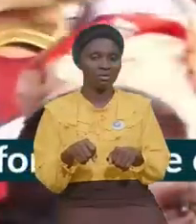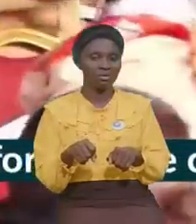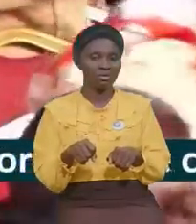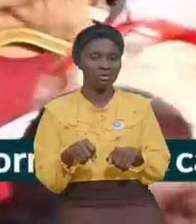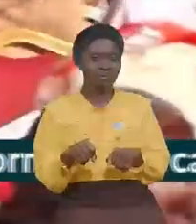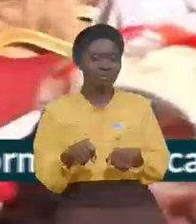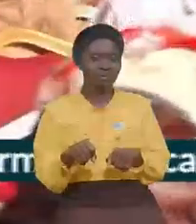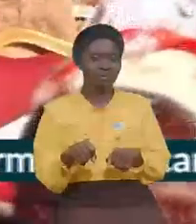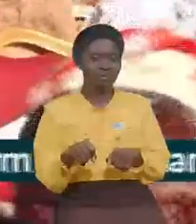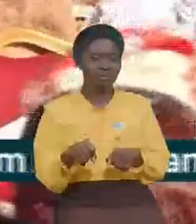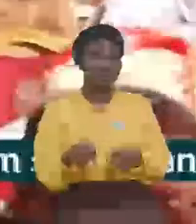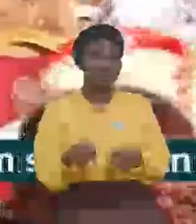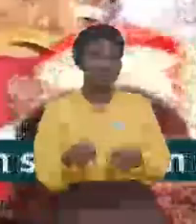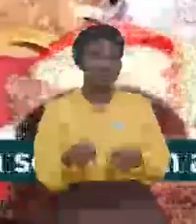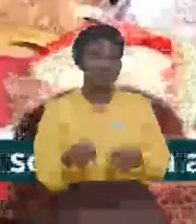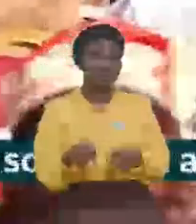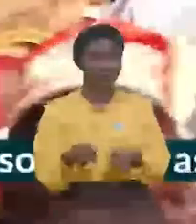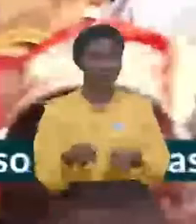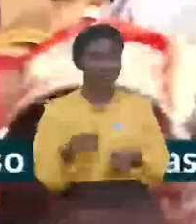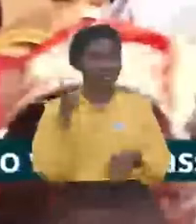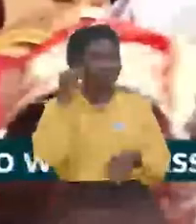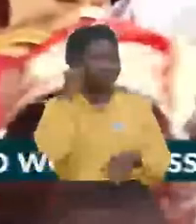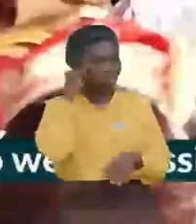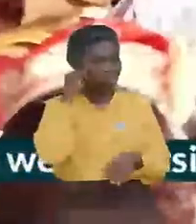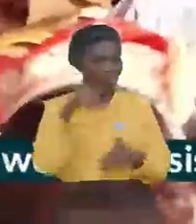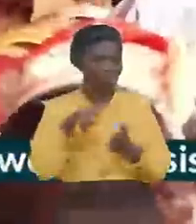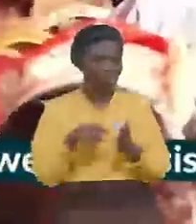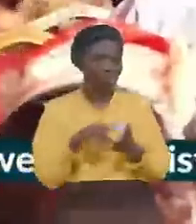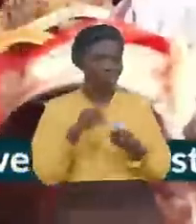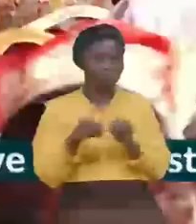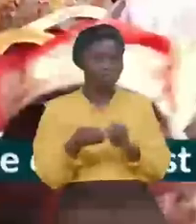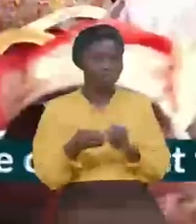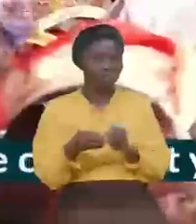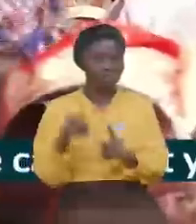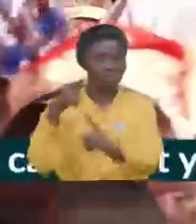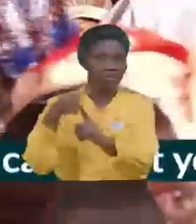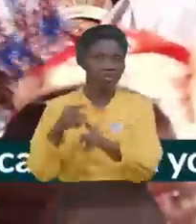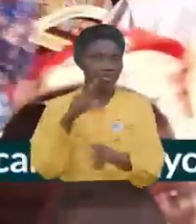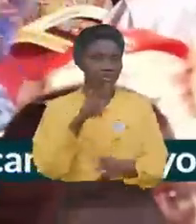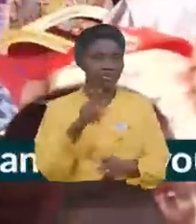call by this number, that is